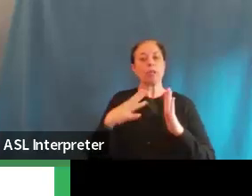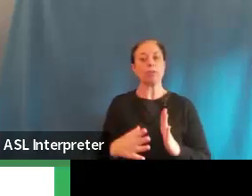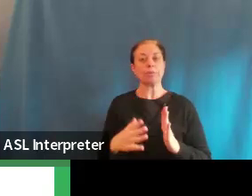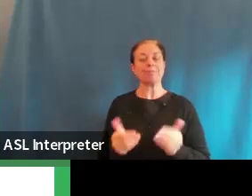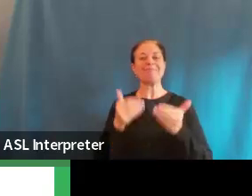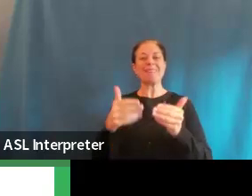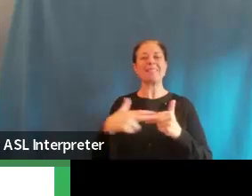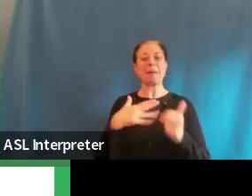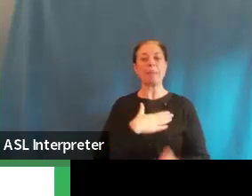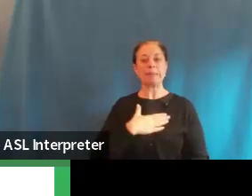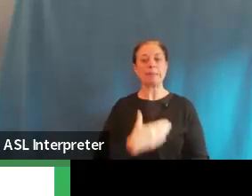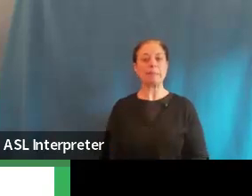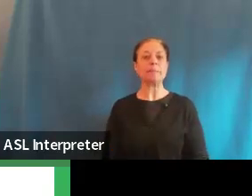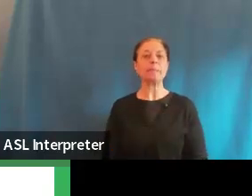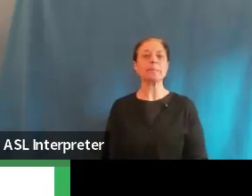Next slide, please.